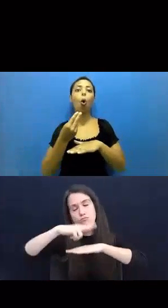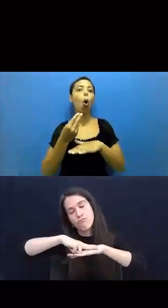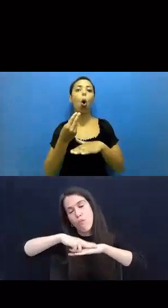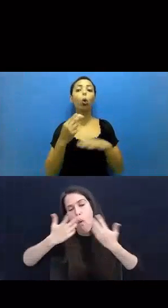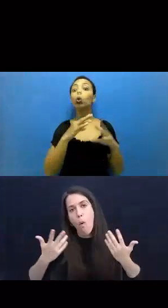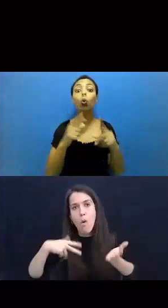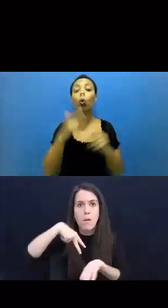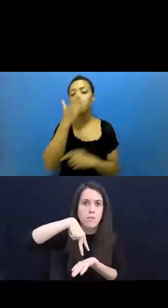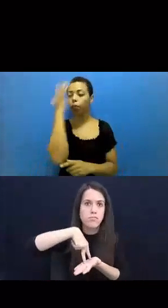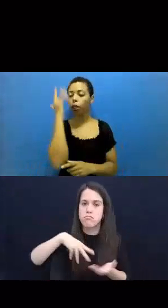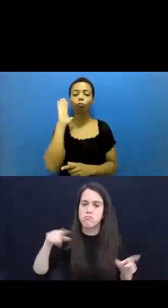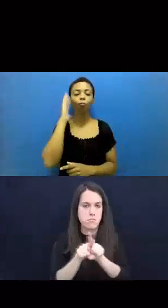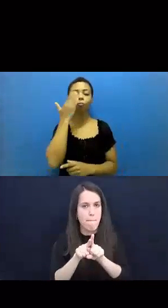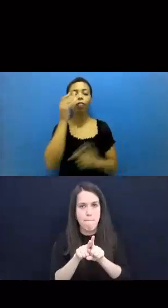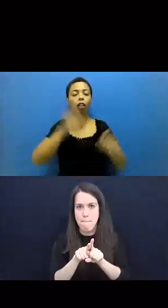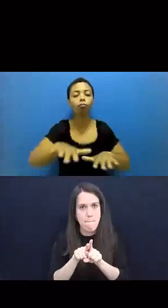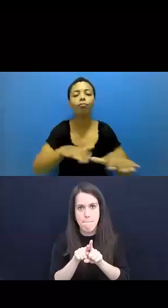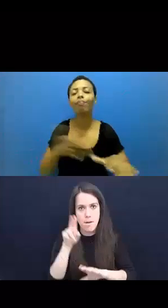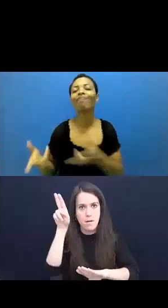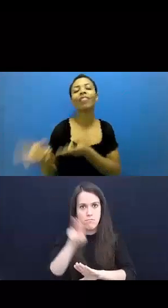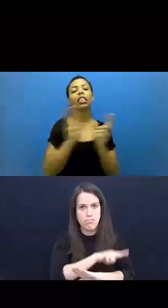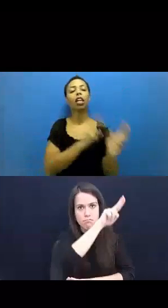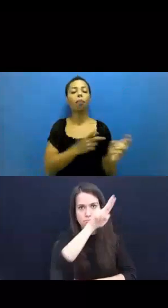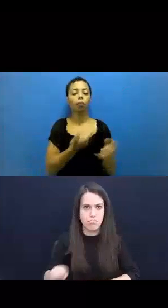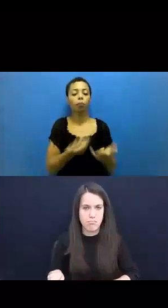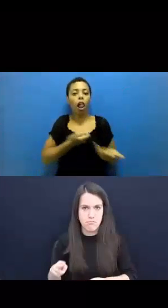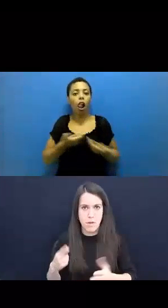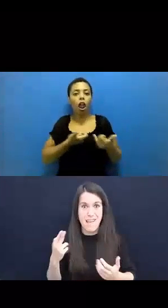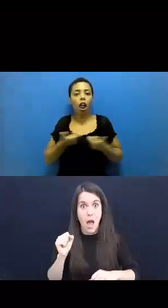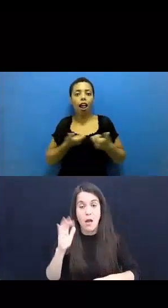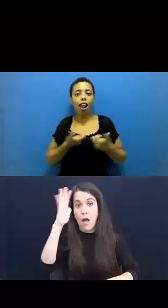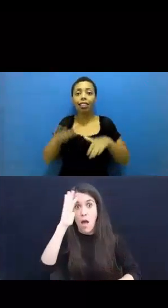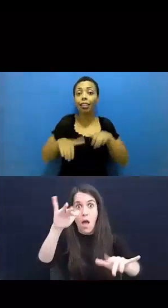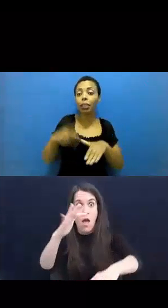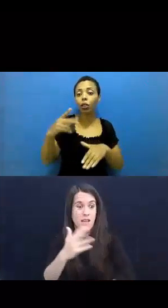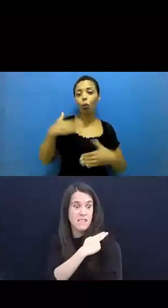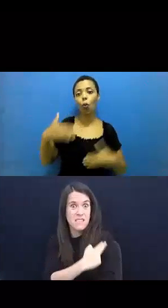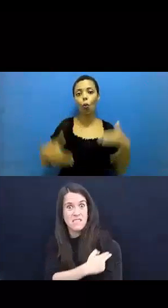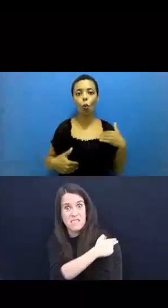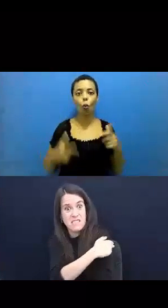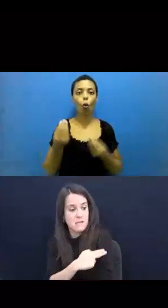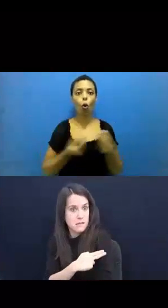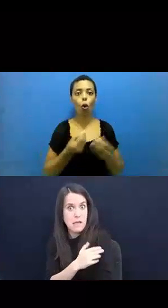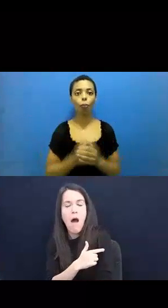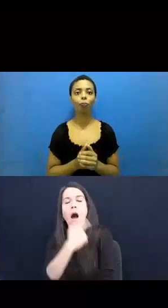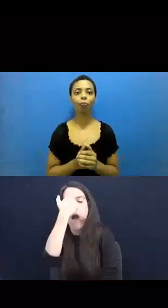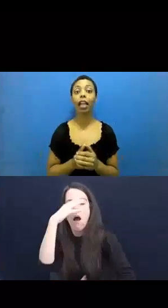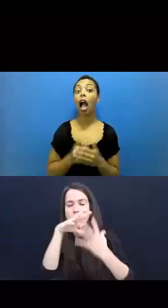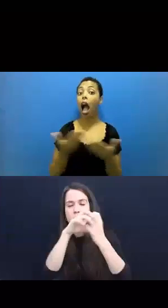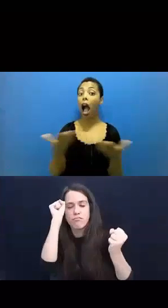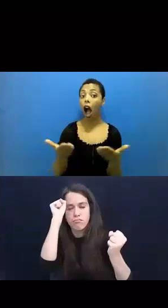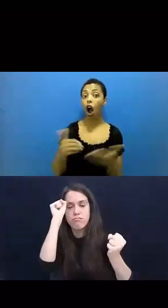this emergency haptics wherever on your body. Now, sometimes when I have